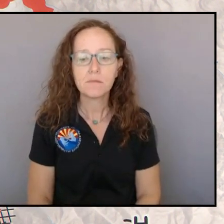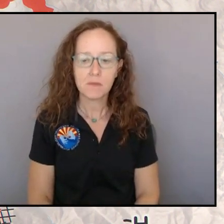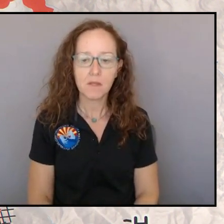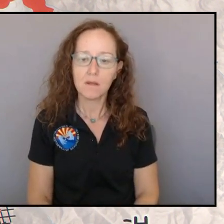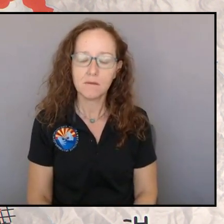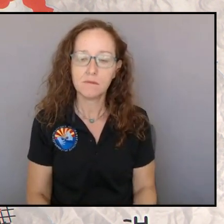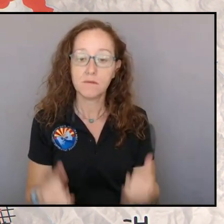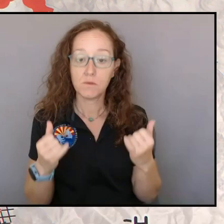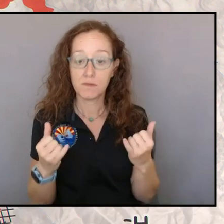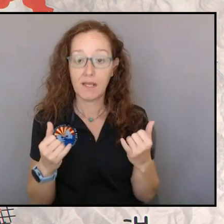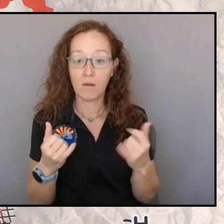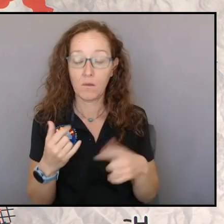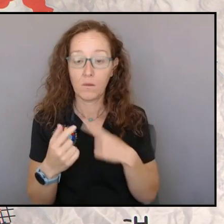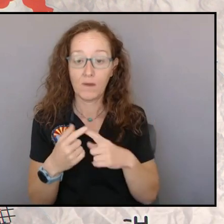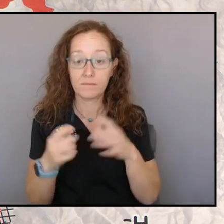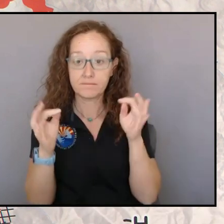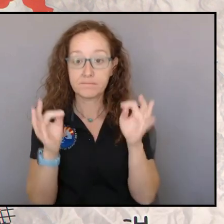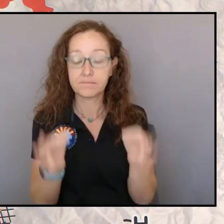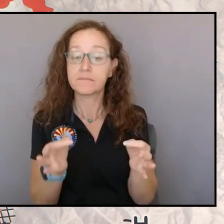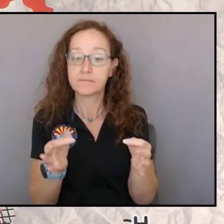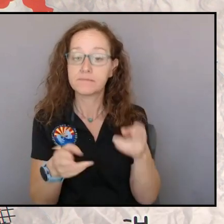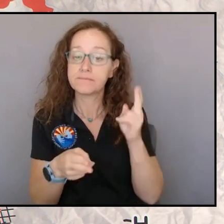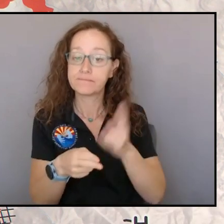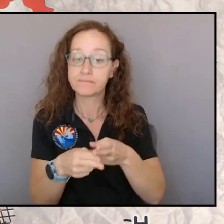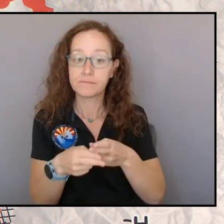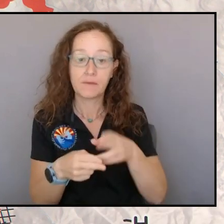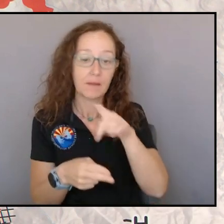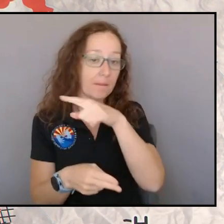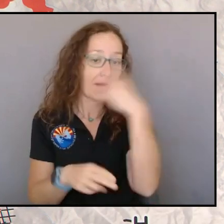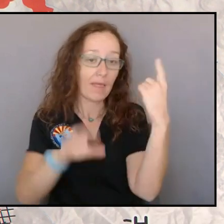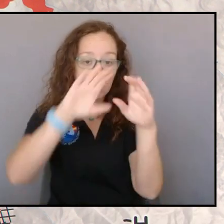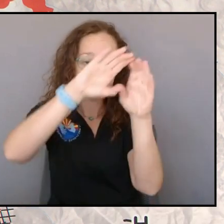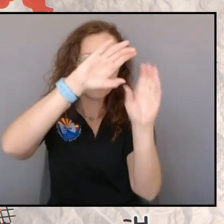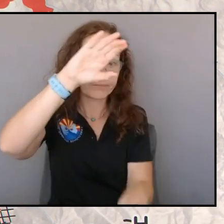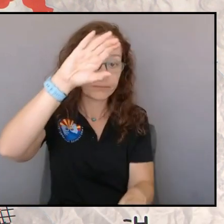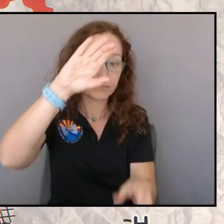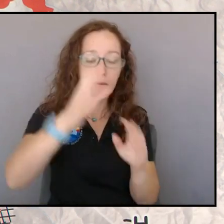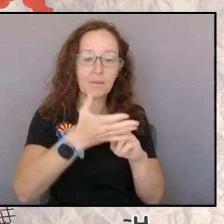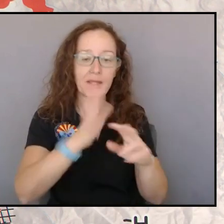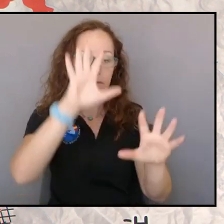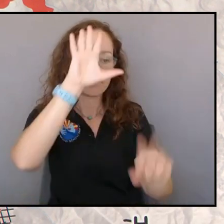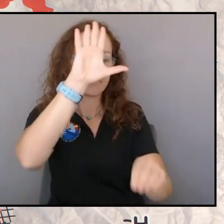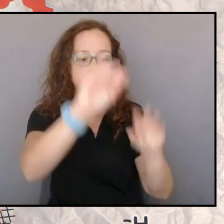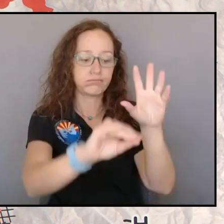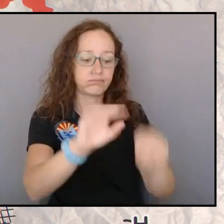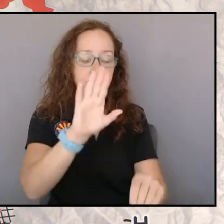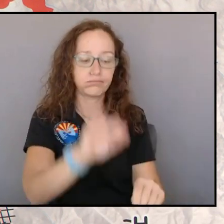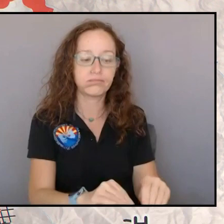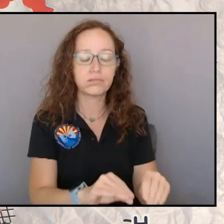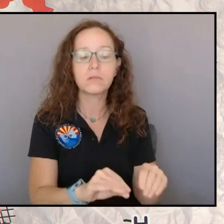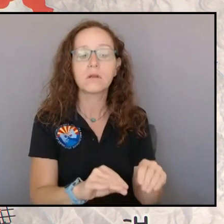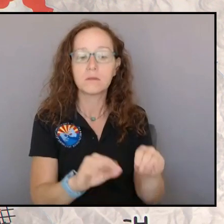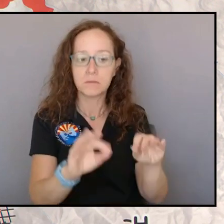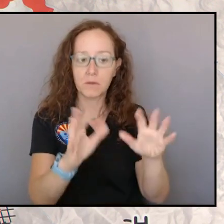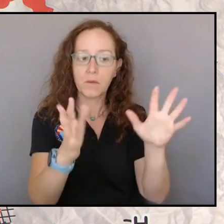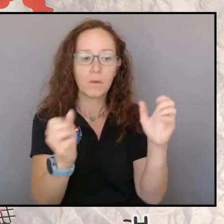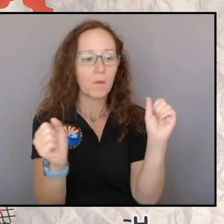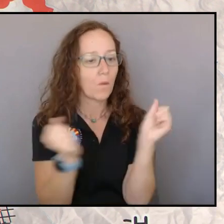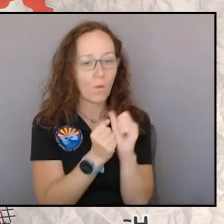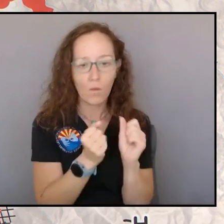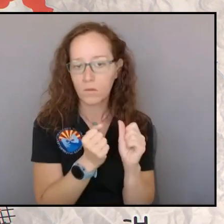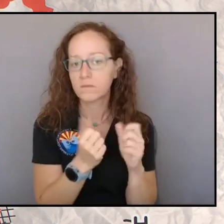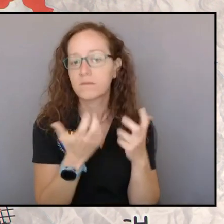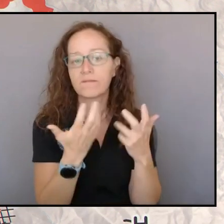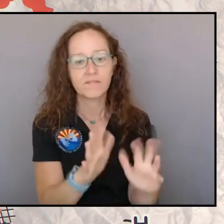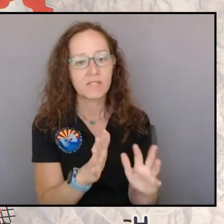we deem this through this black line, which means that it's mopped up, we're patrolling it, but it's completely mopped up, usually